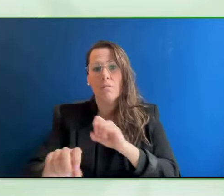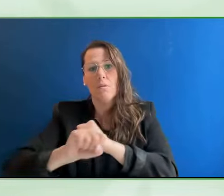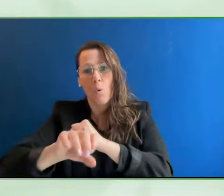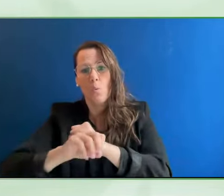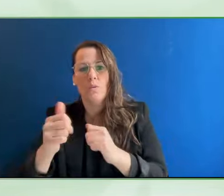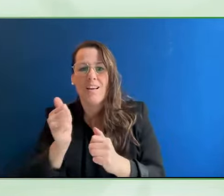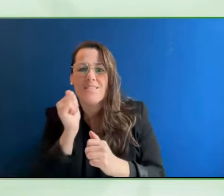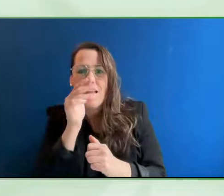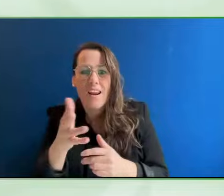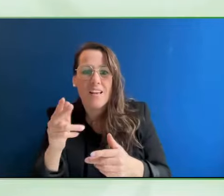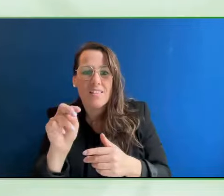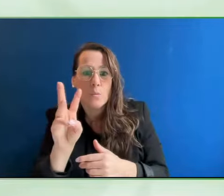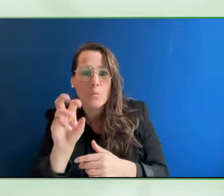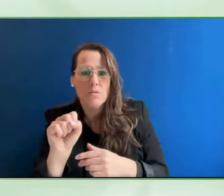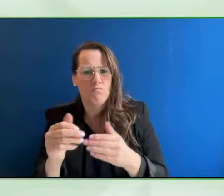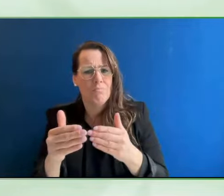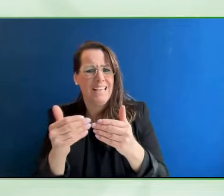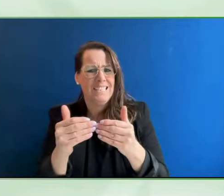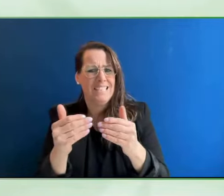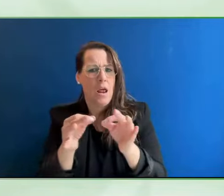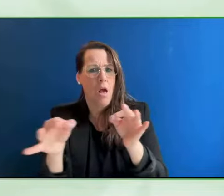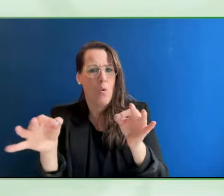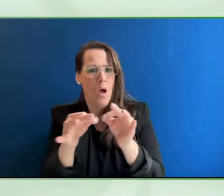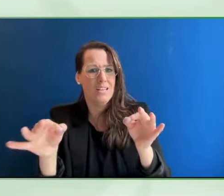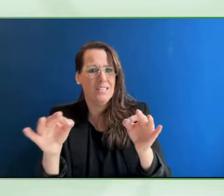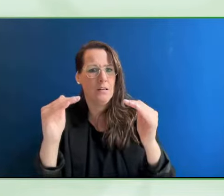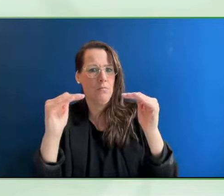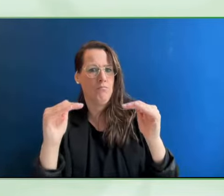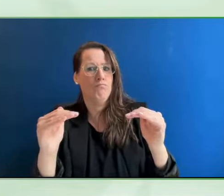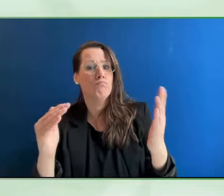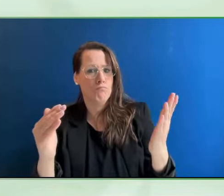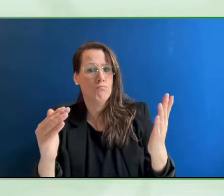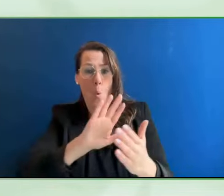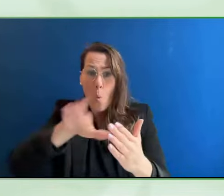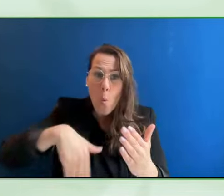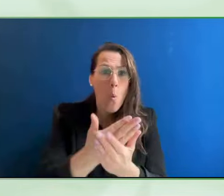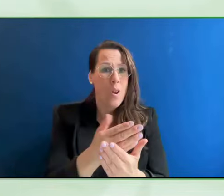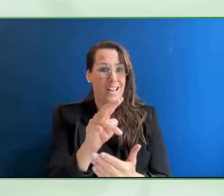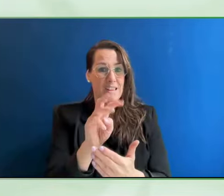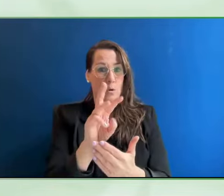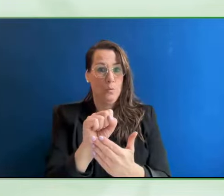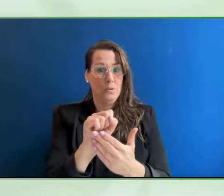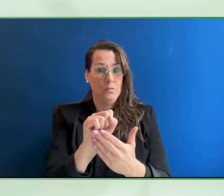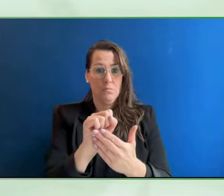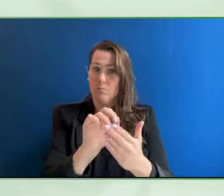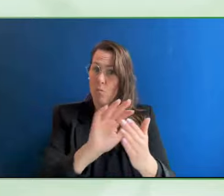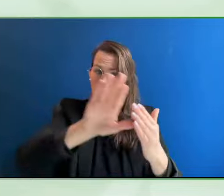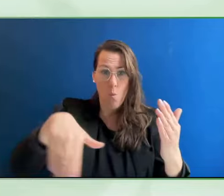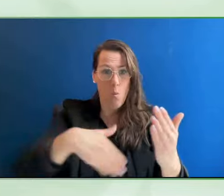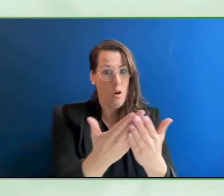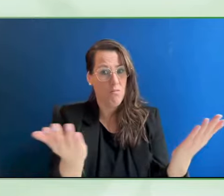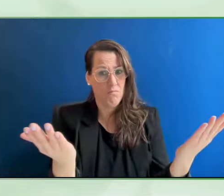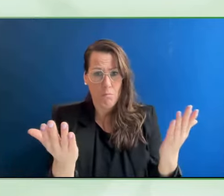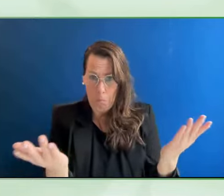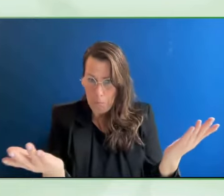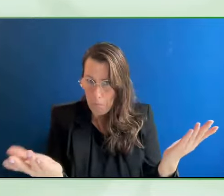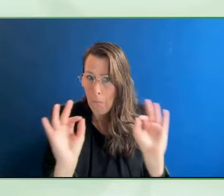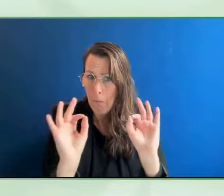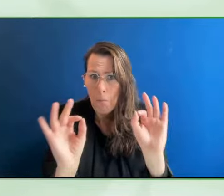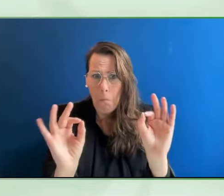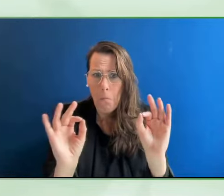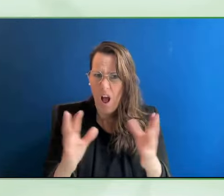important to inform about the need of this offer for so many people in our country. That's an important contribute for